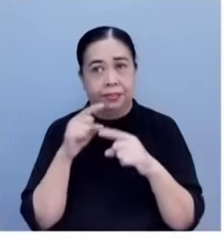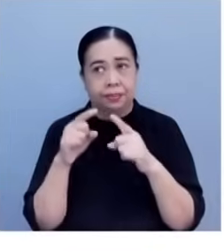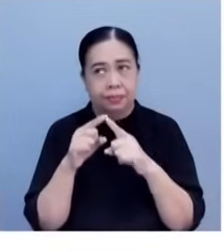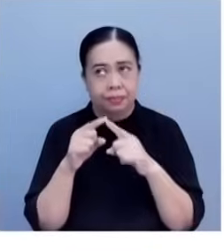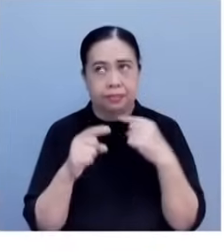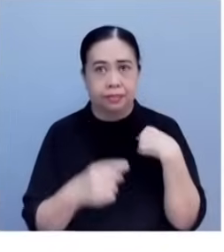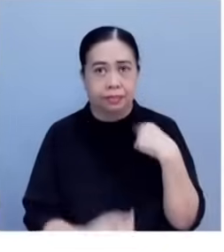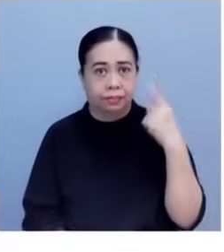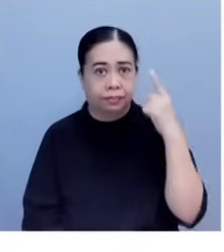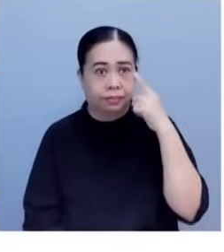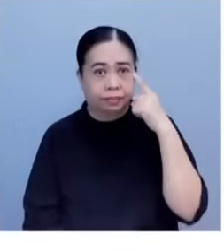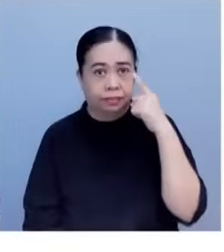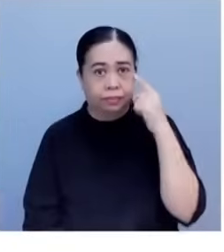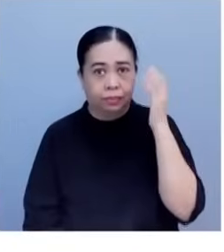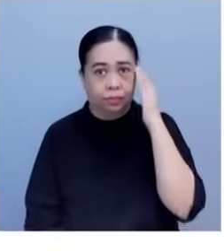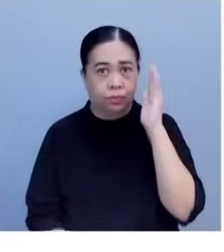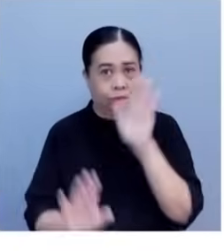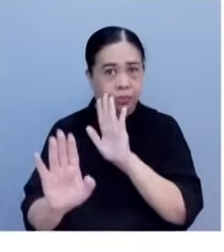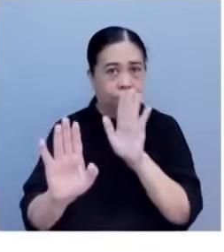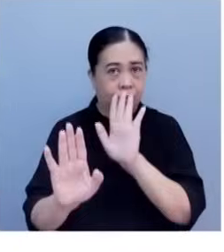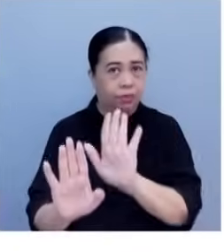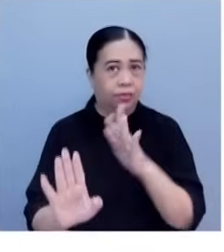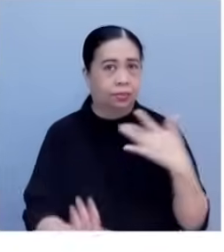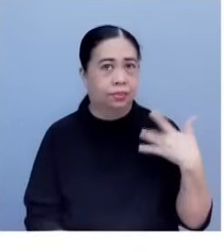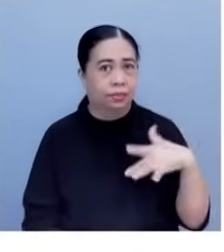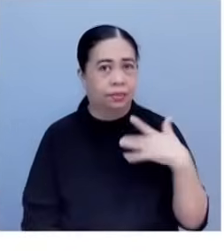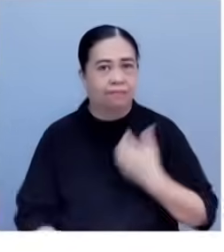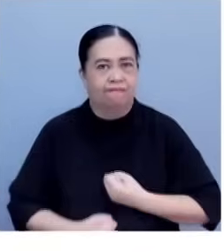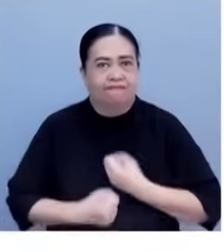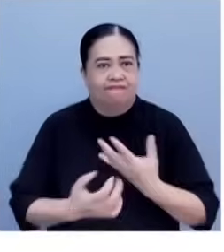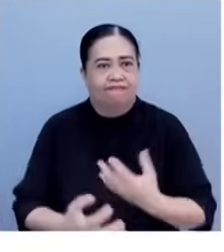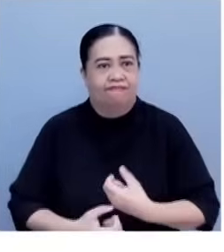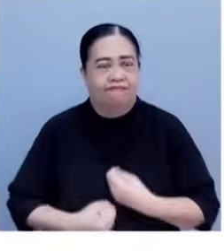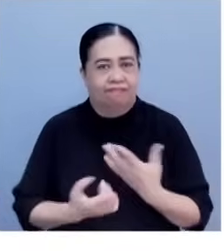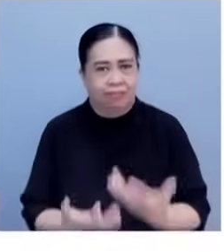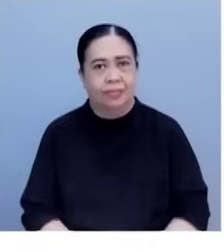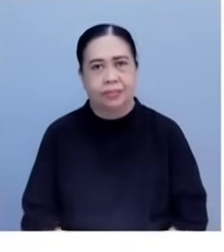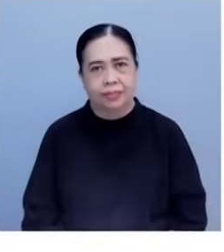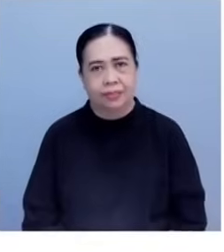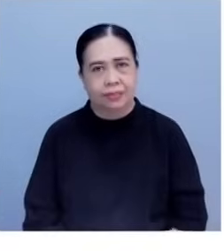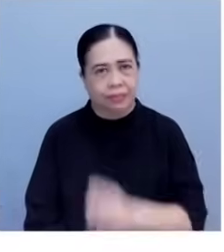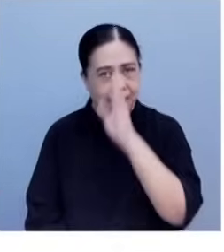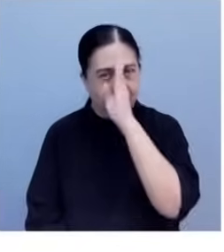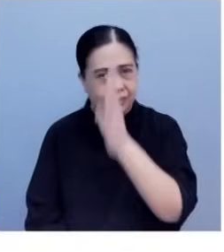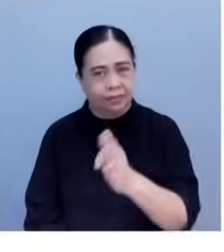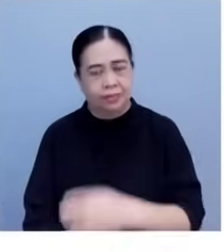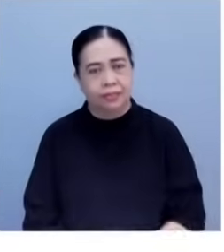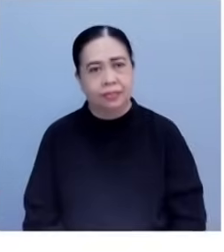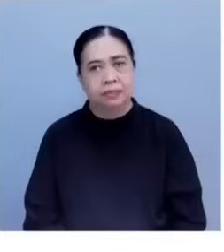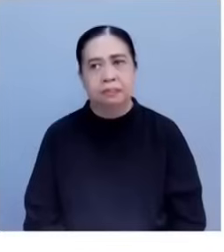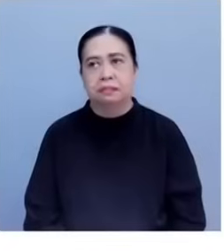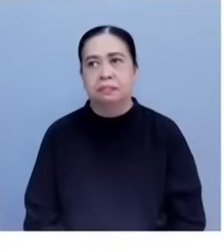as I know style, he expresses himself directly.